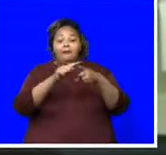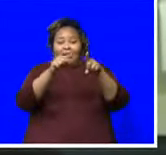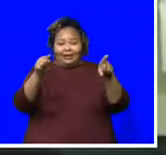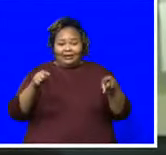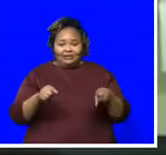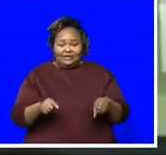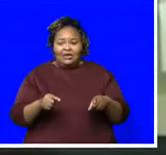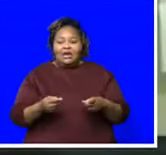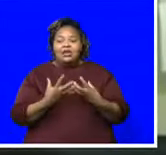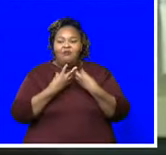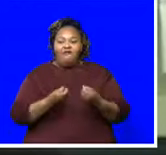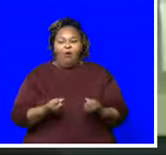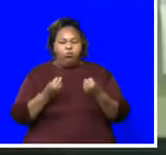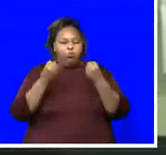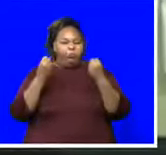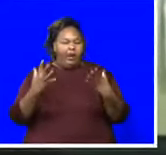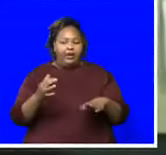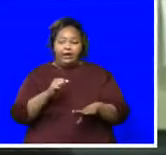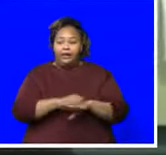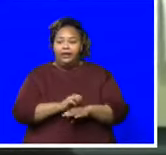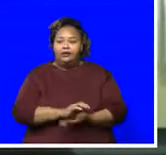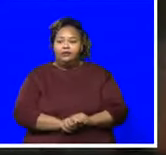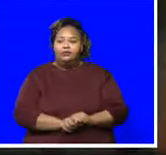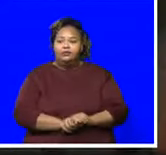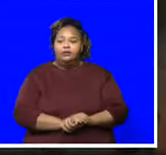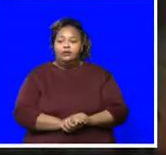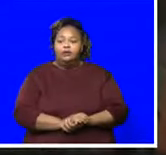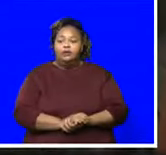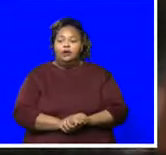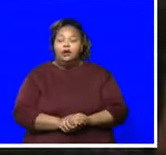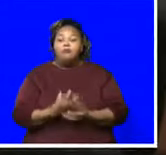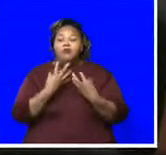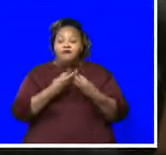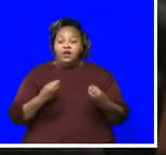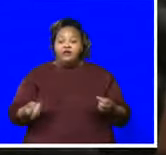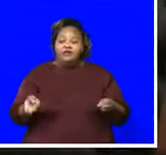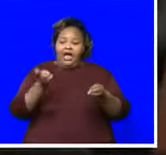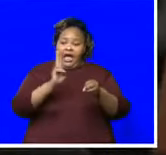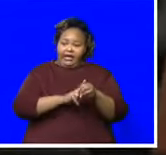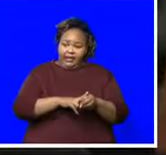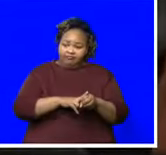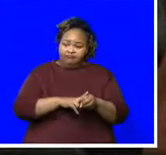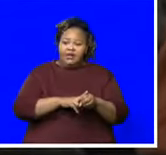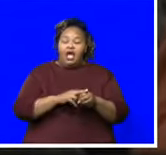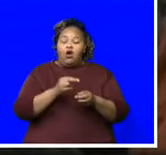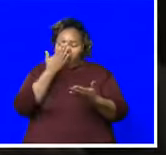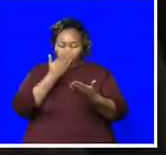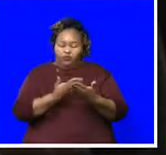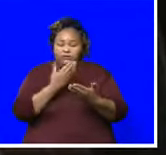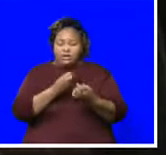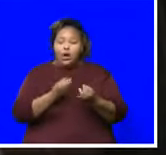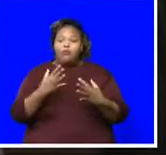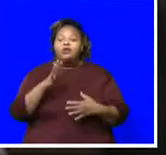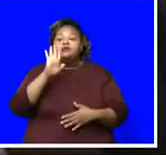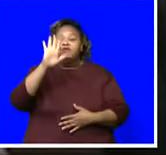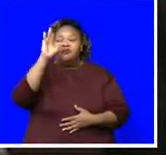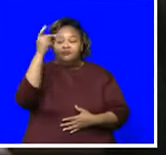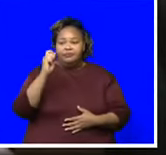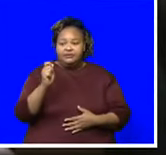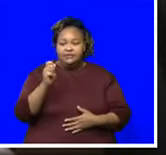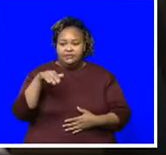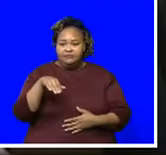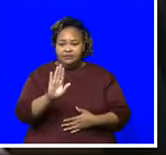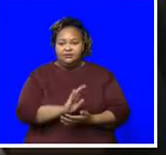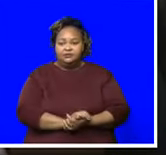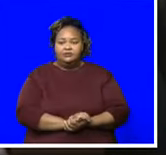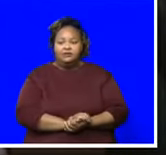ba-at least 5% of the school. Thishela lomkhulu wesikolo lesiphakeme saseFlorence nomcebo Simelane uthi